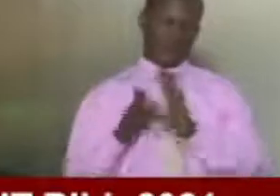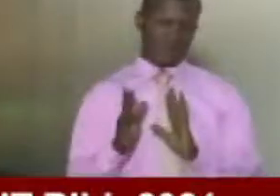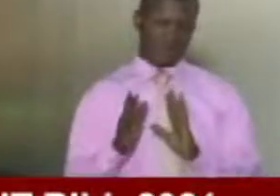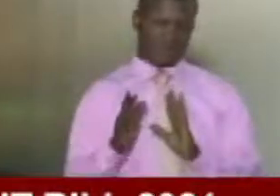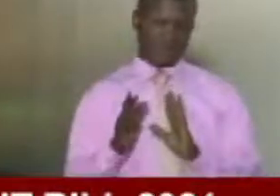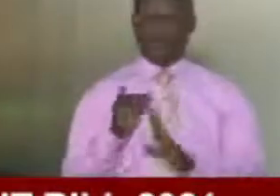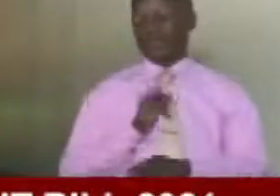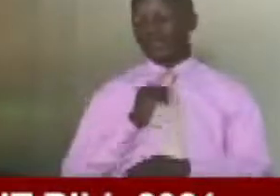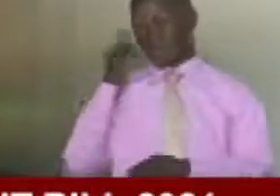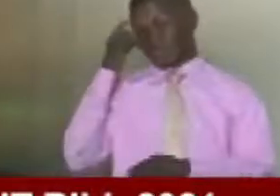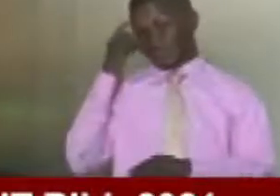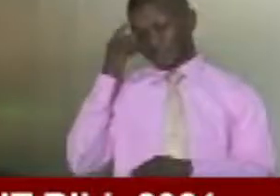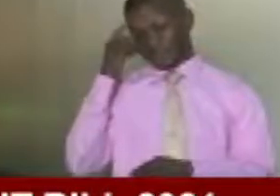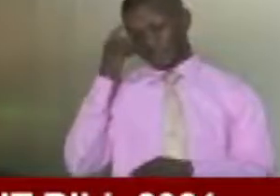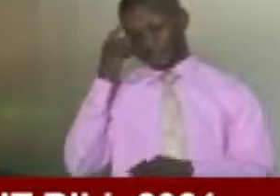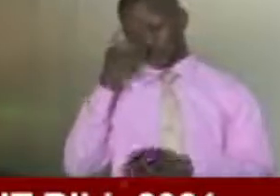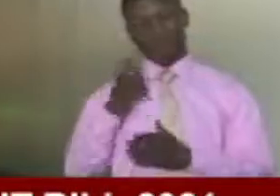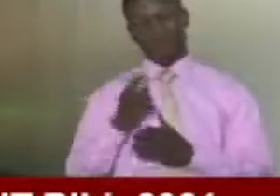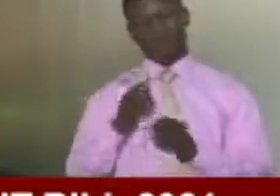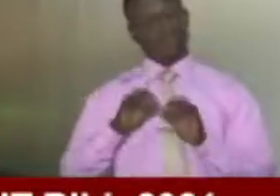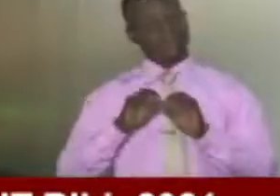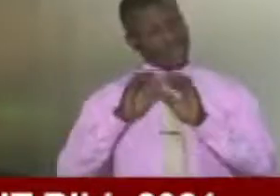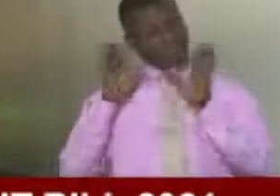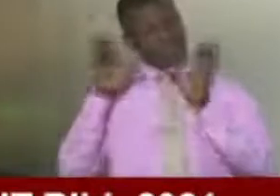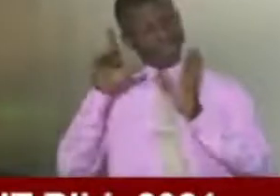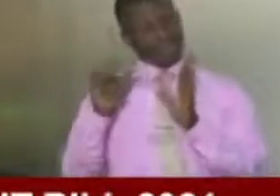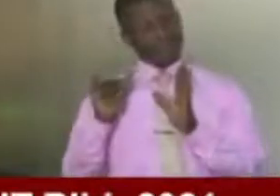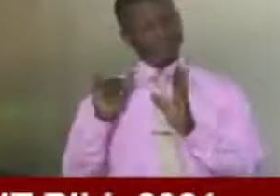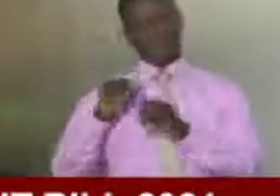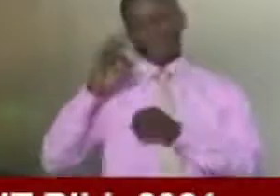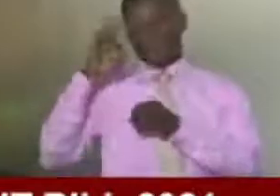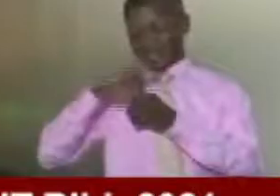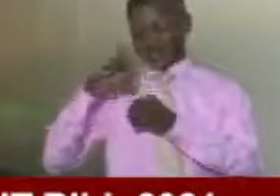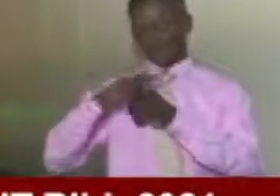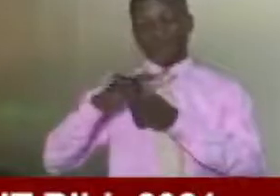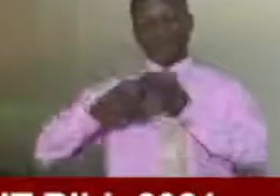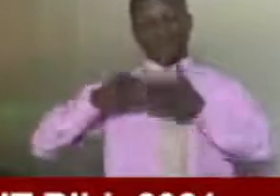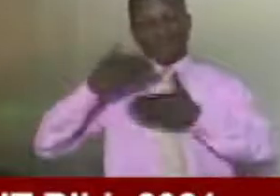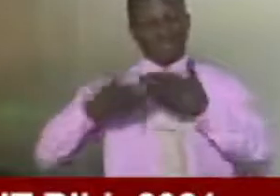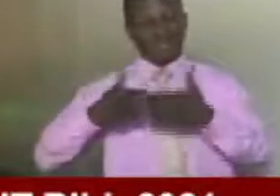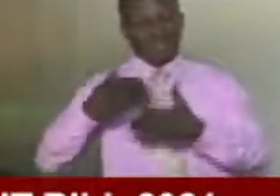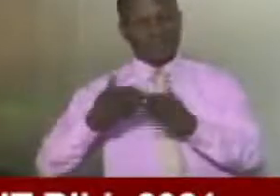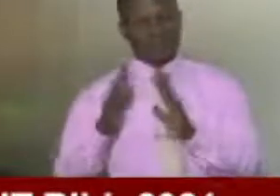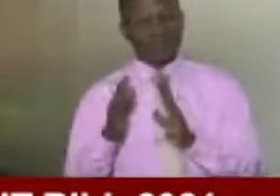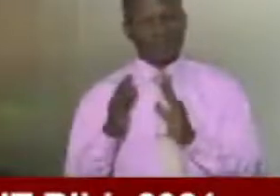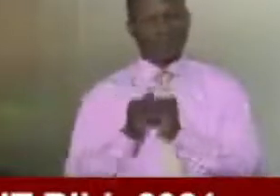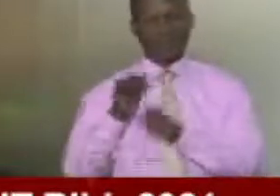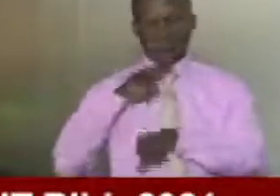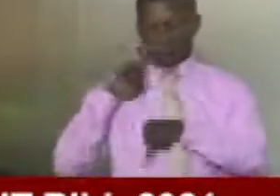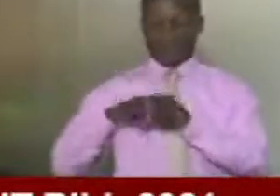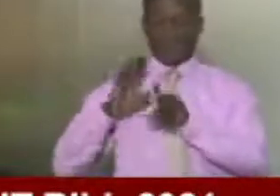I think clearly the electoral process under normal